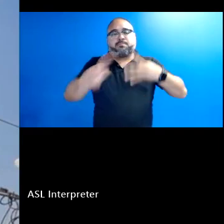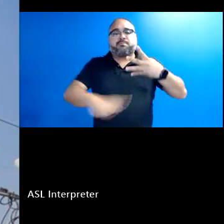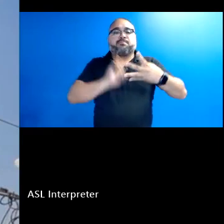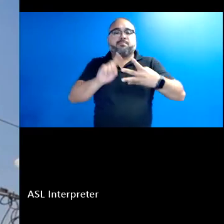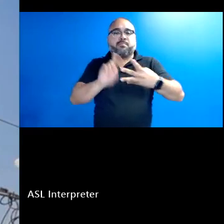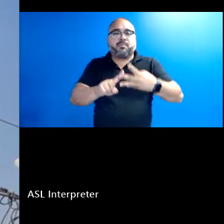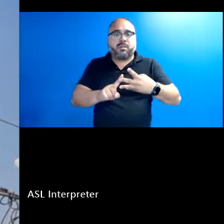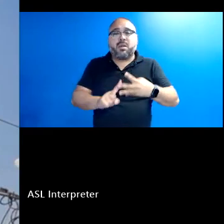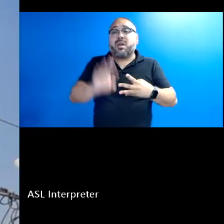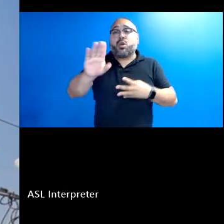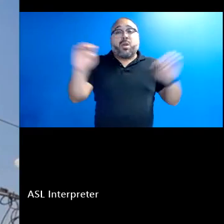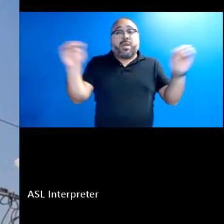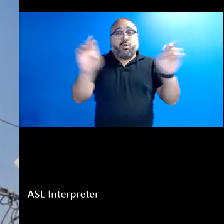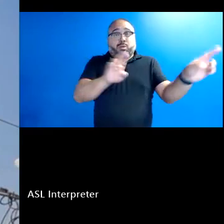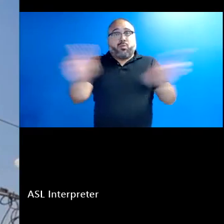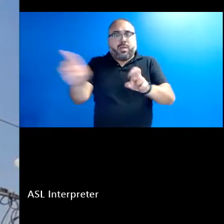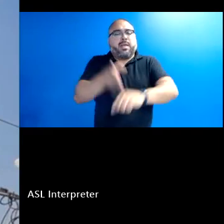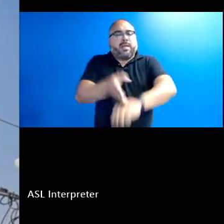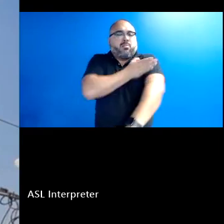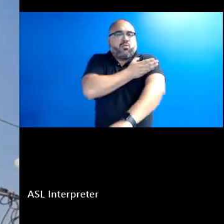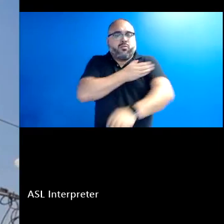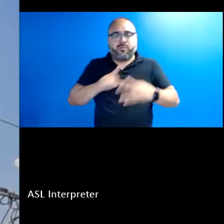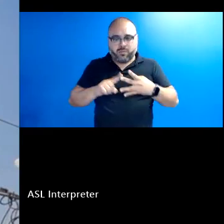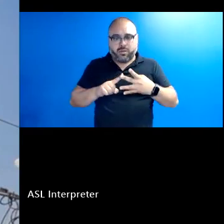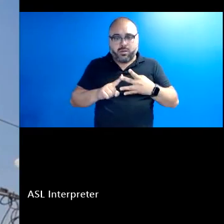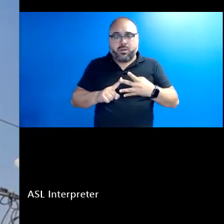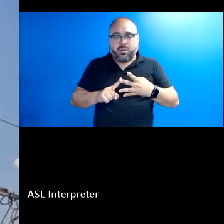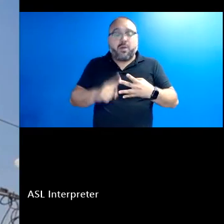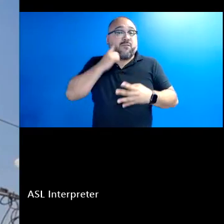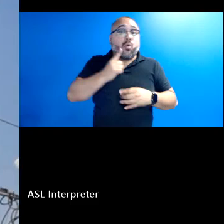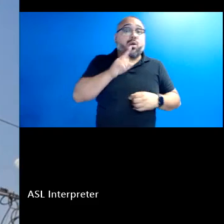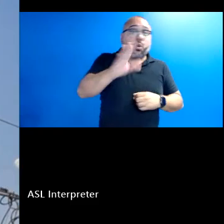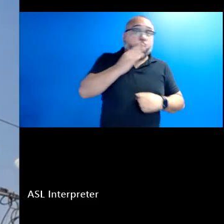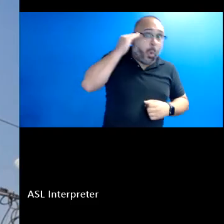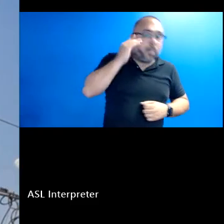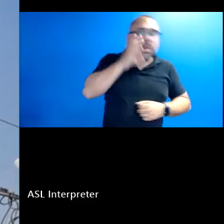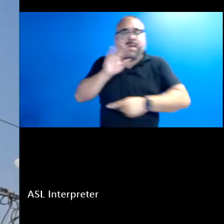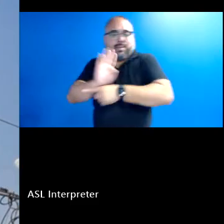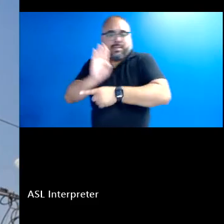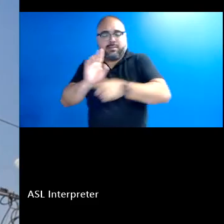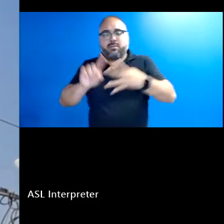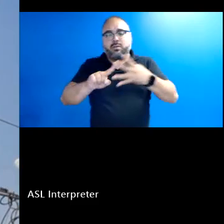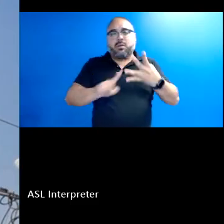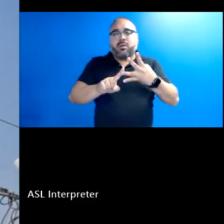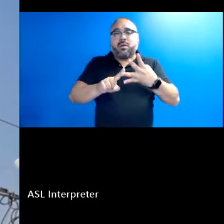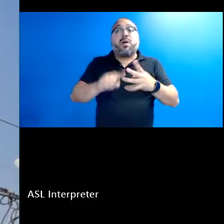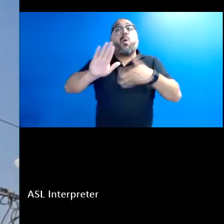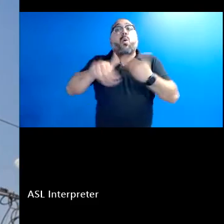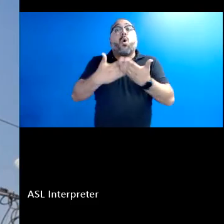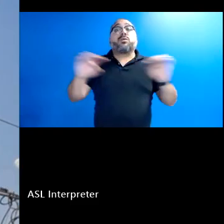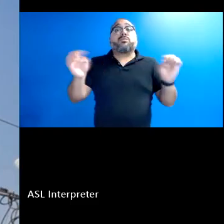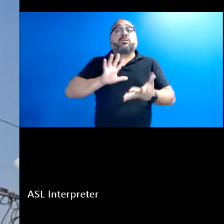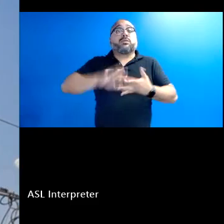resiliency and emergency preparedness, both personal and commercial. Ensure your household and emergency contact info is updated